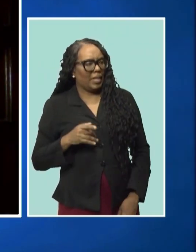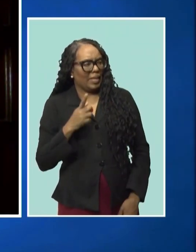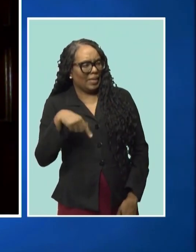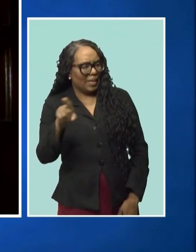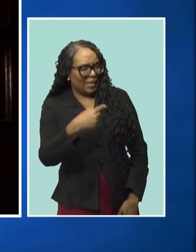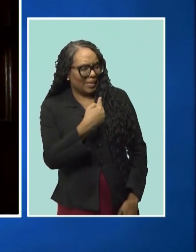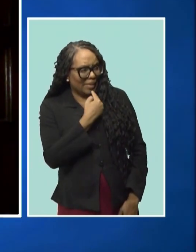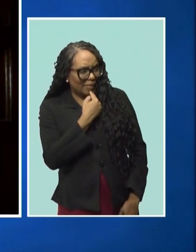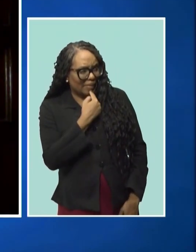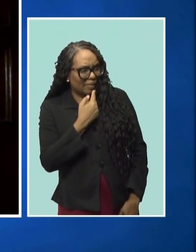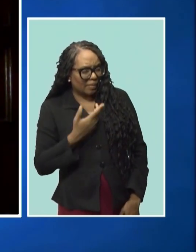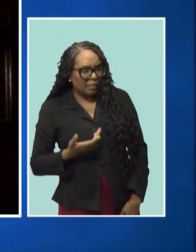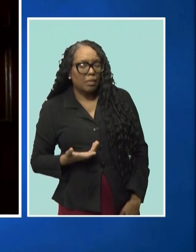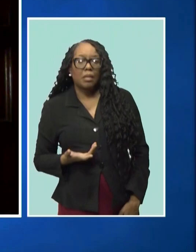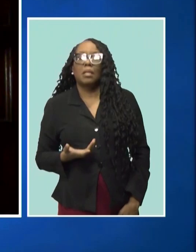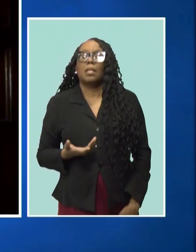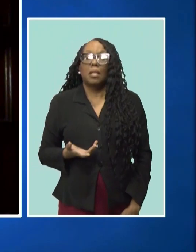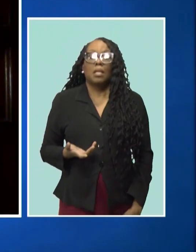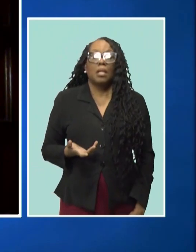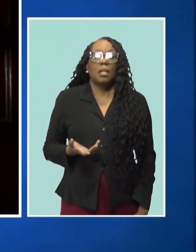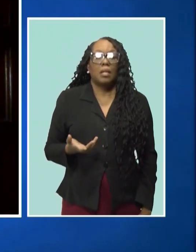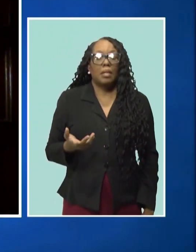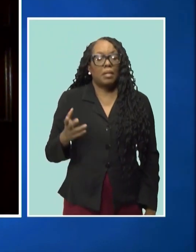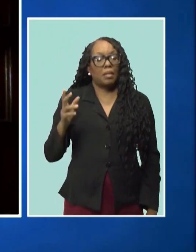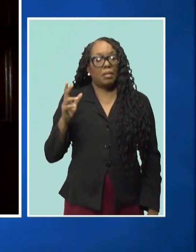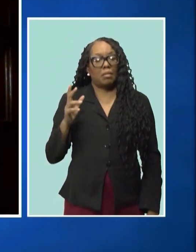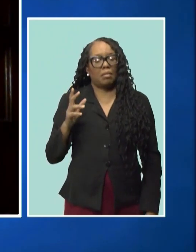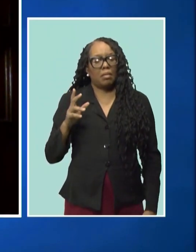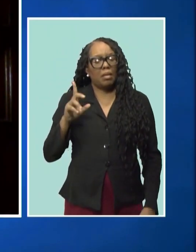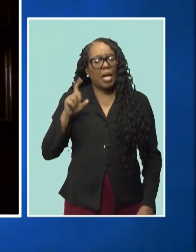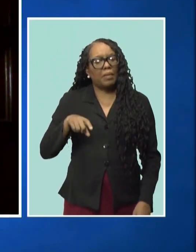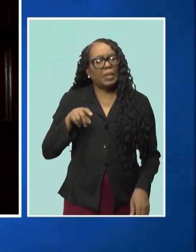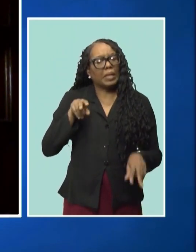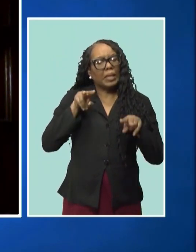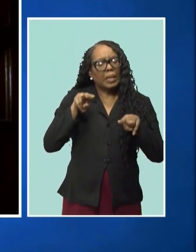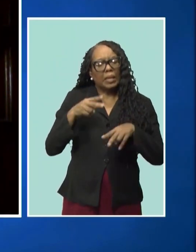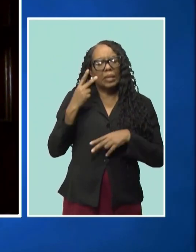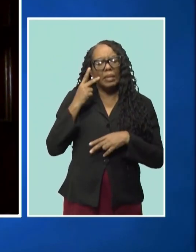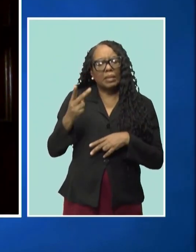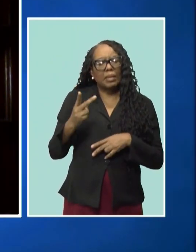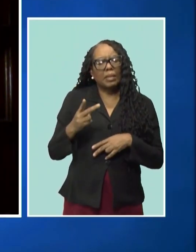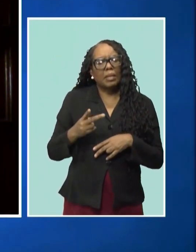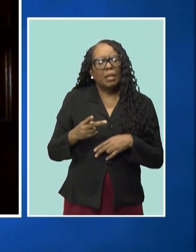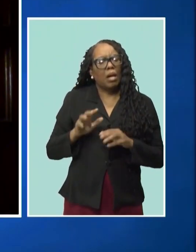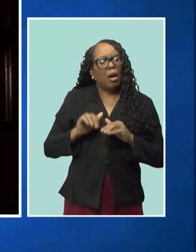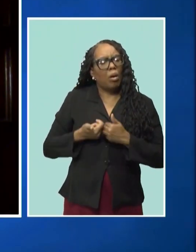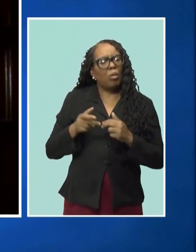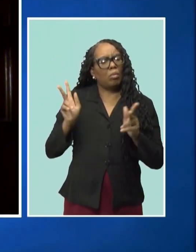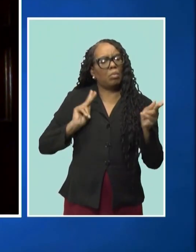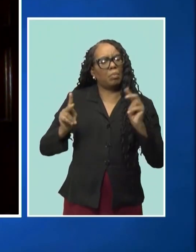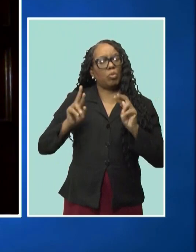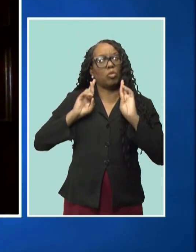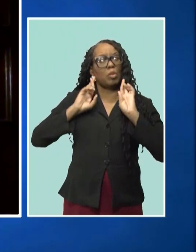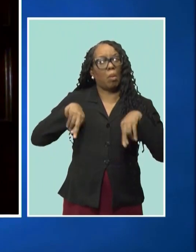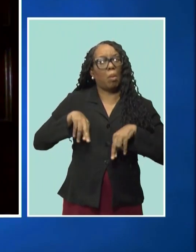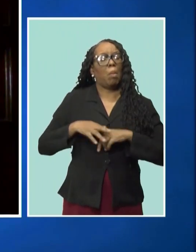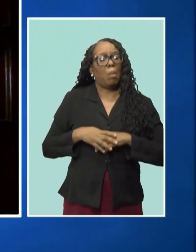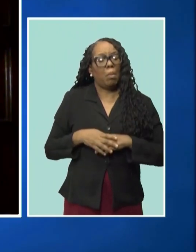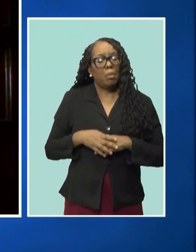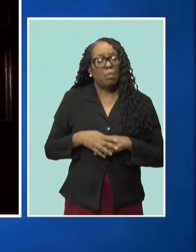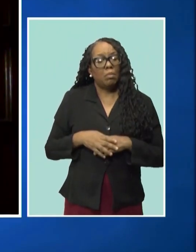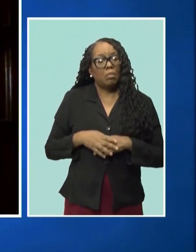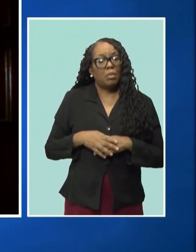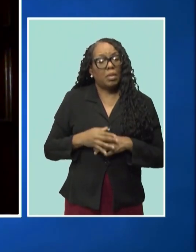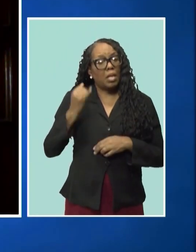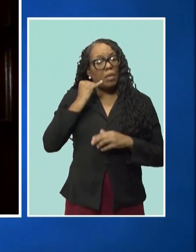look at the ramifications of all their words and actions, and present themselves in a